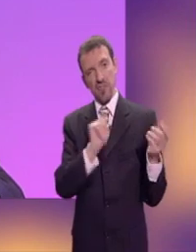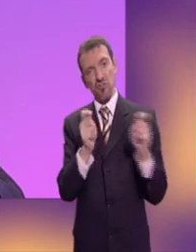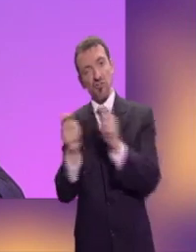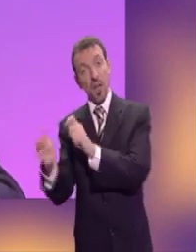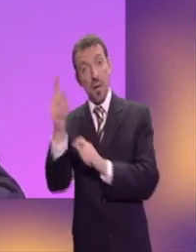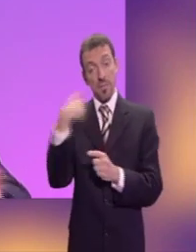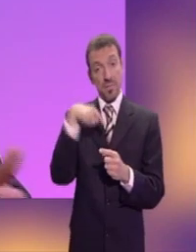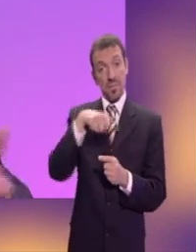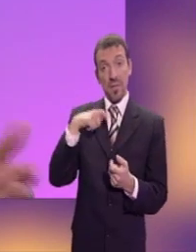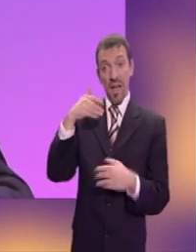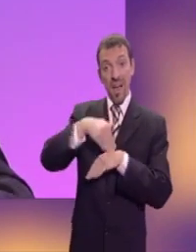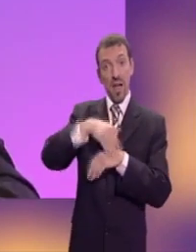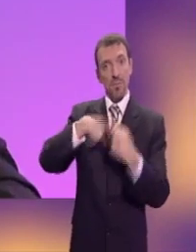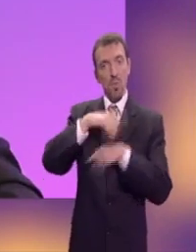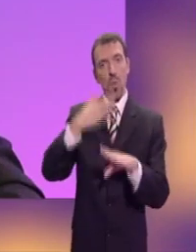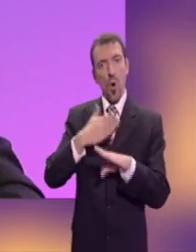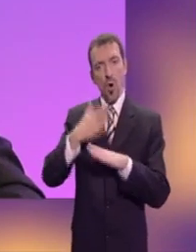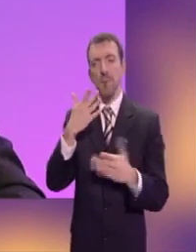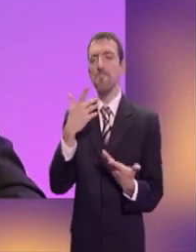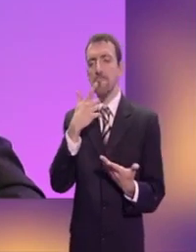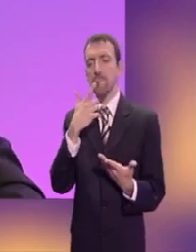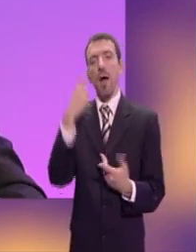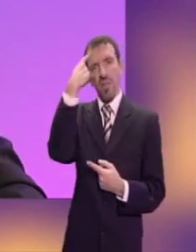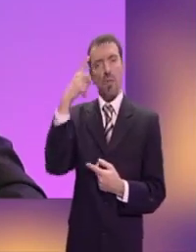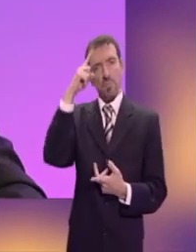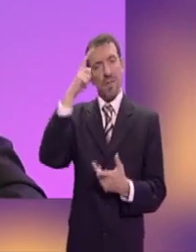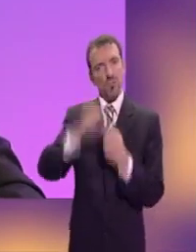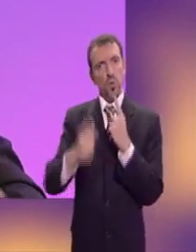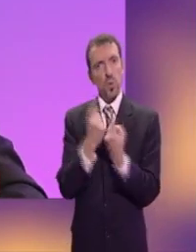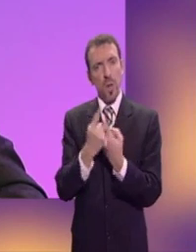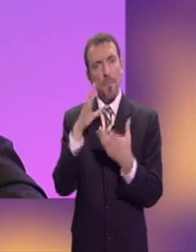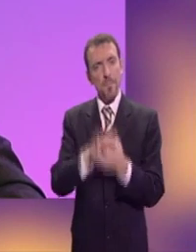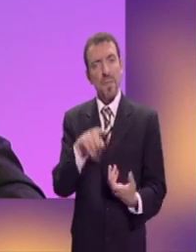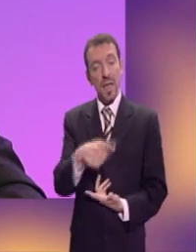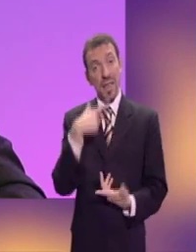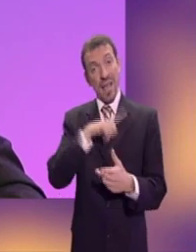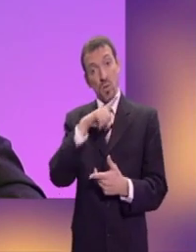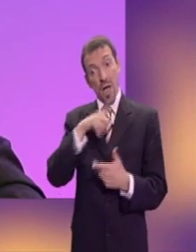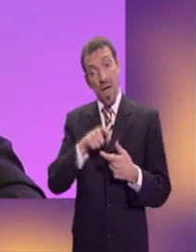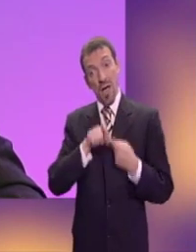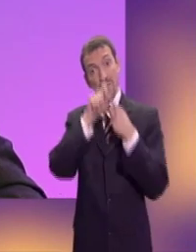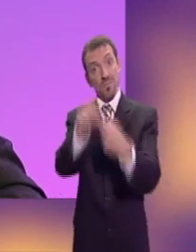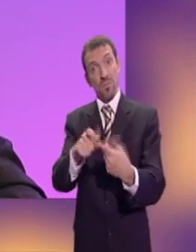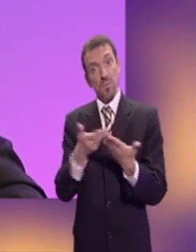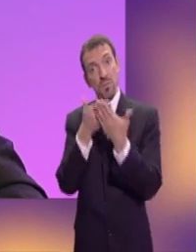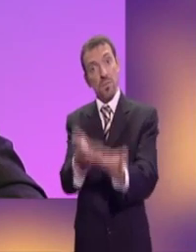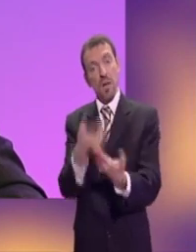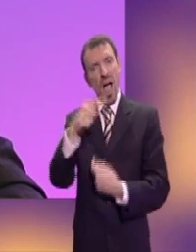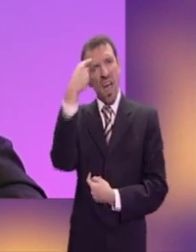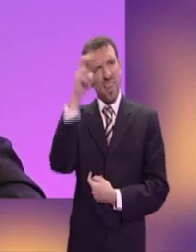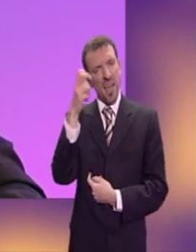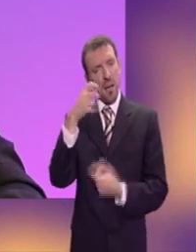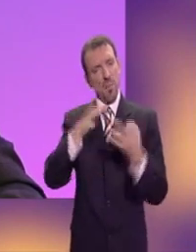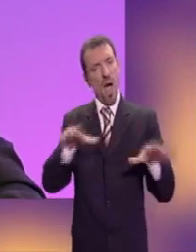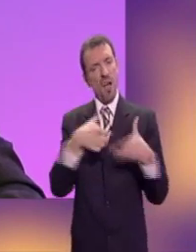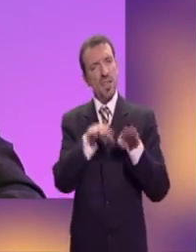my work, I said to myself, we've got to do something a bit about it. And that was why I put forward the view. And also I was concerned about party democracy,